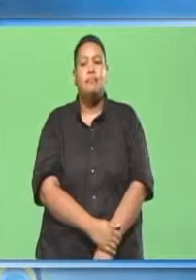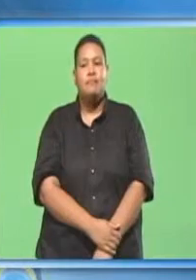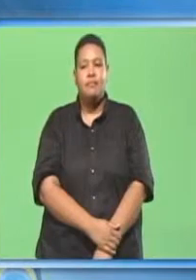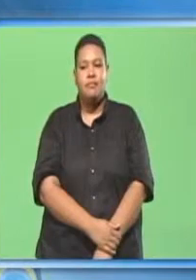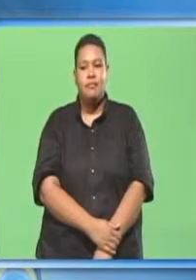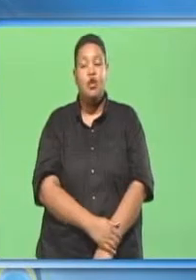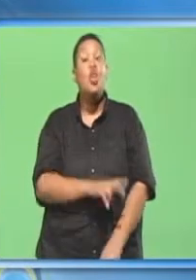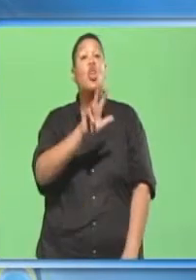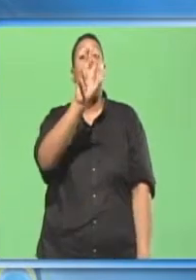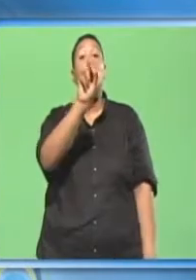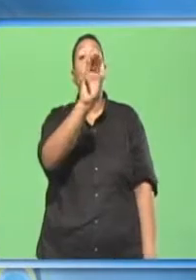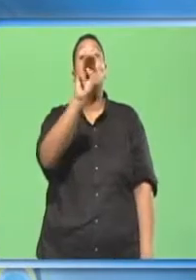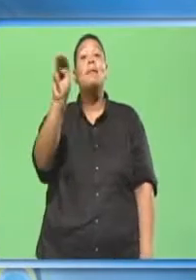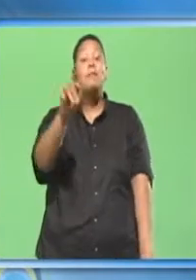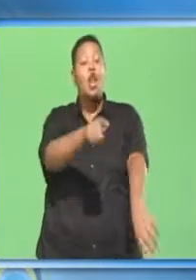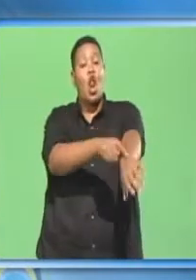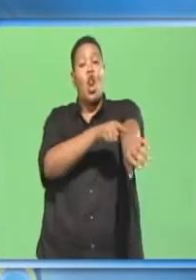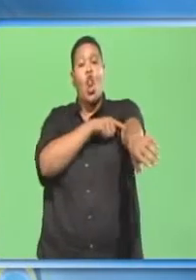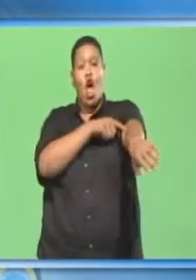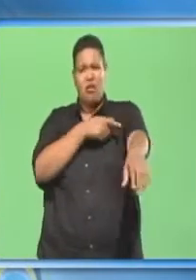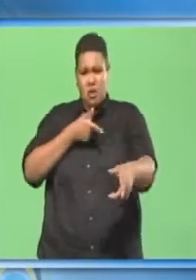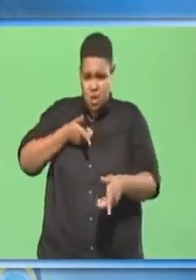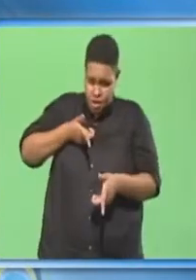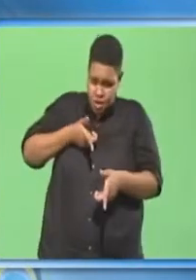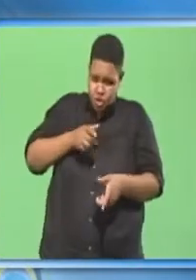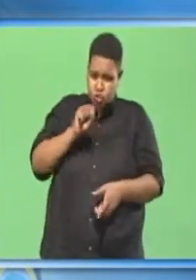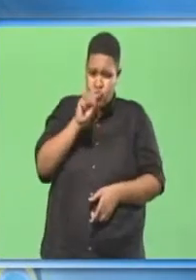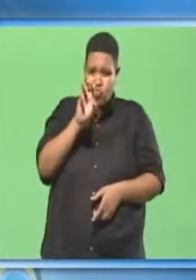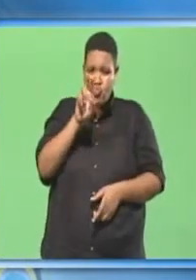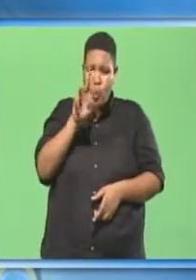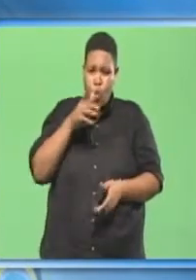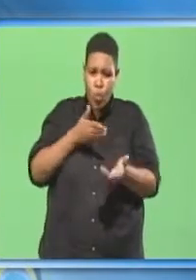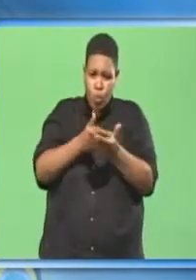Drive 30 mm long screws through the wood buttons.